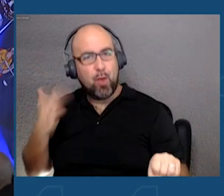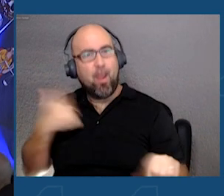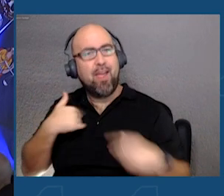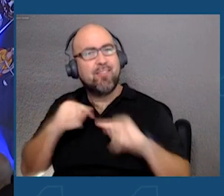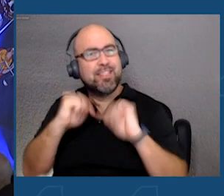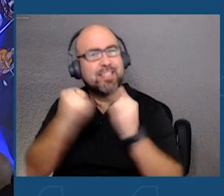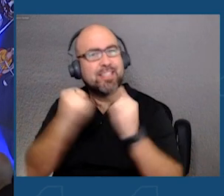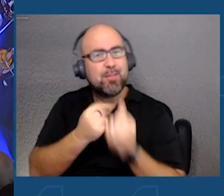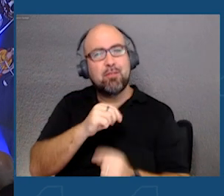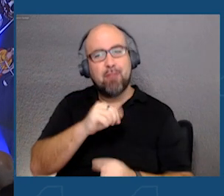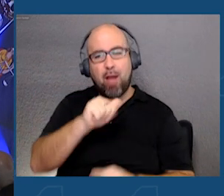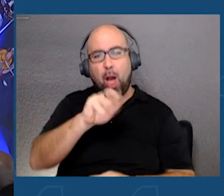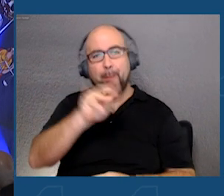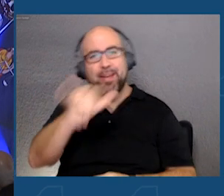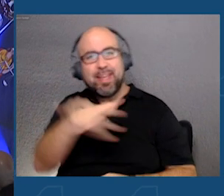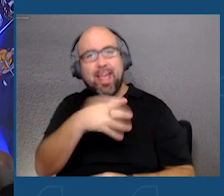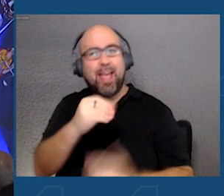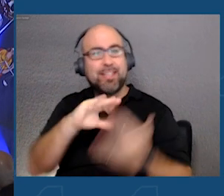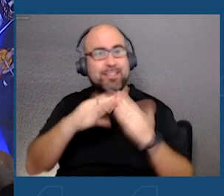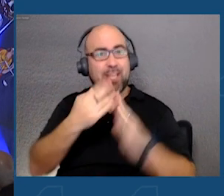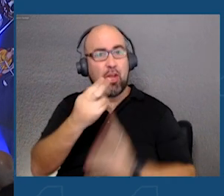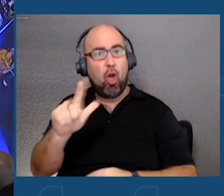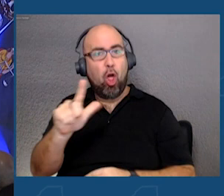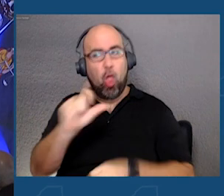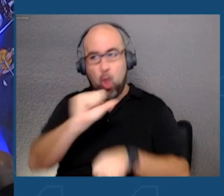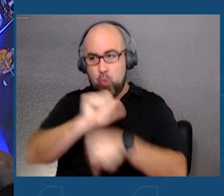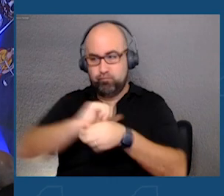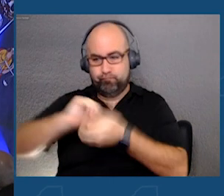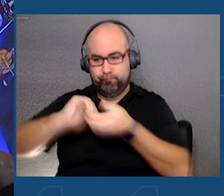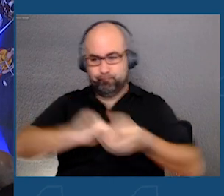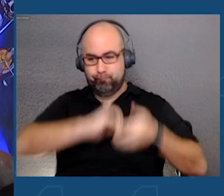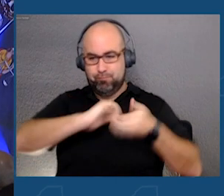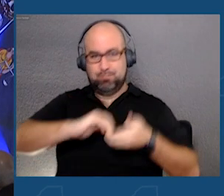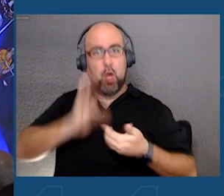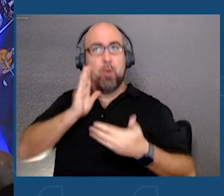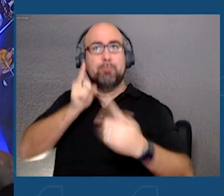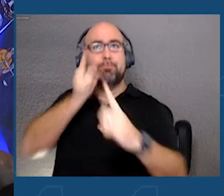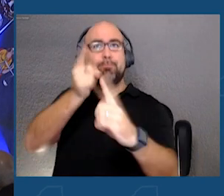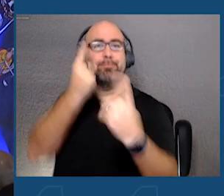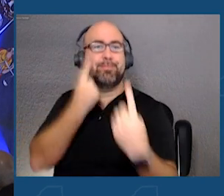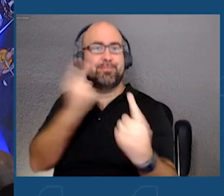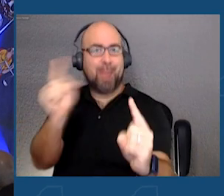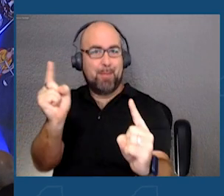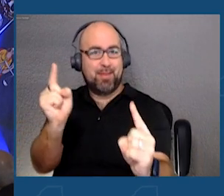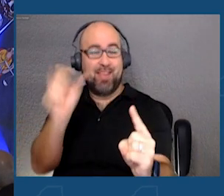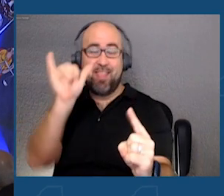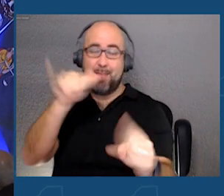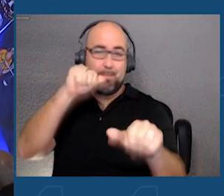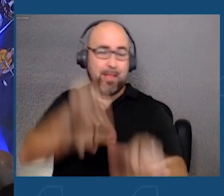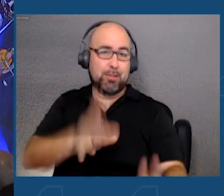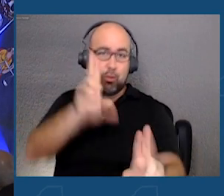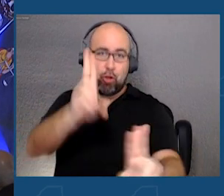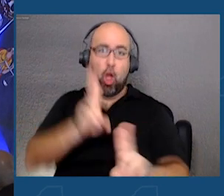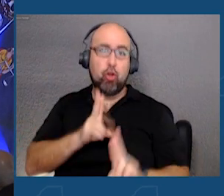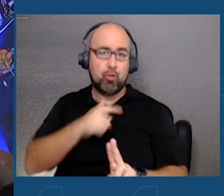committed to working together to make it happen. And for no other reason, it's been a blessing and an honor to be a part of this work.